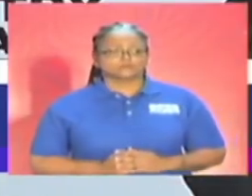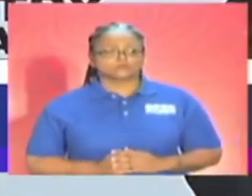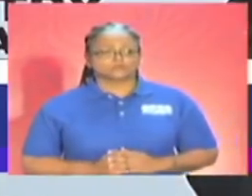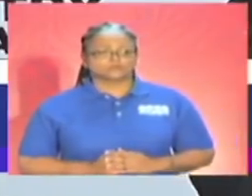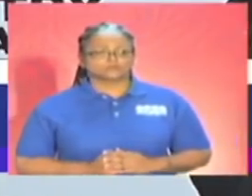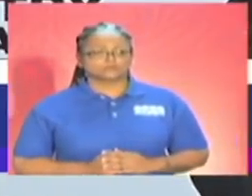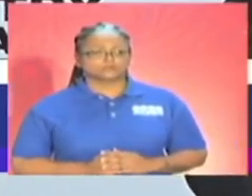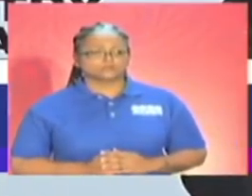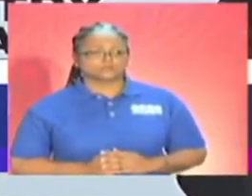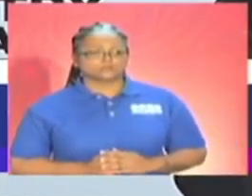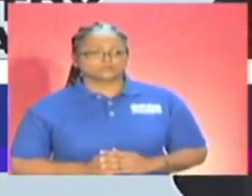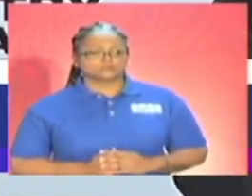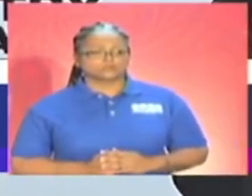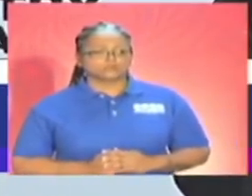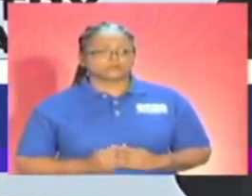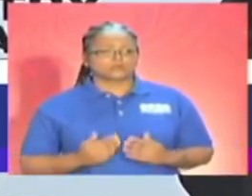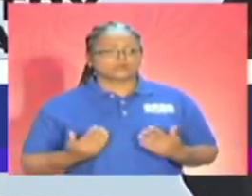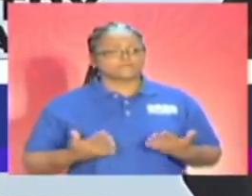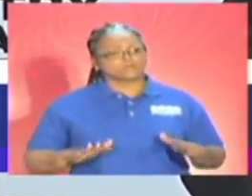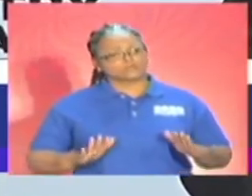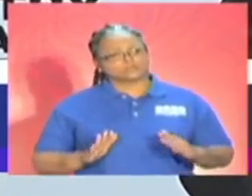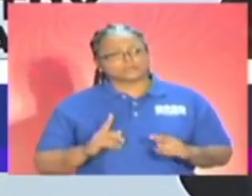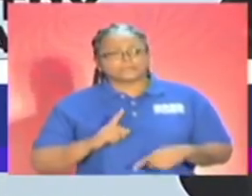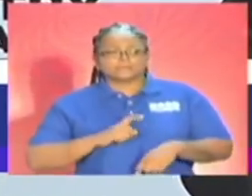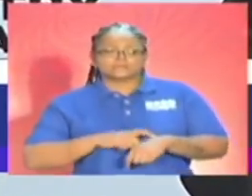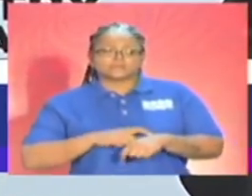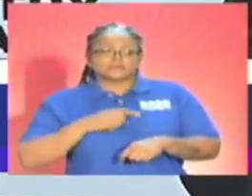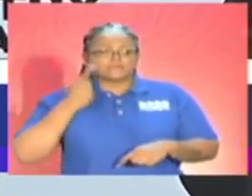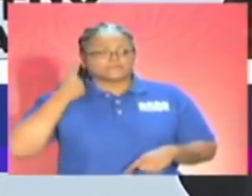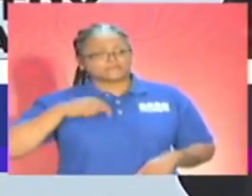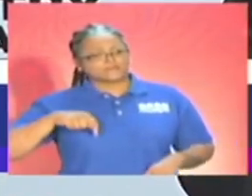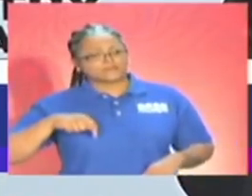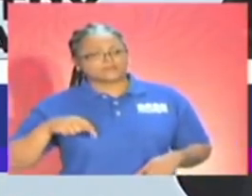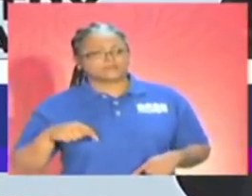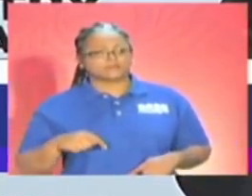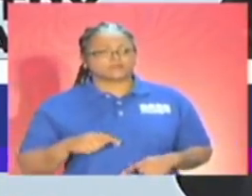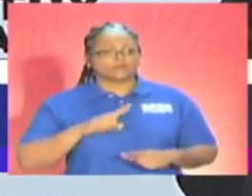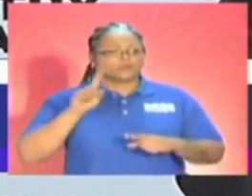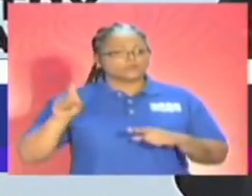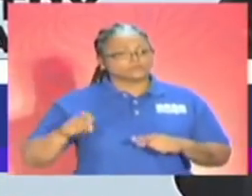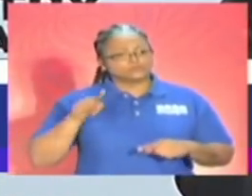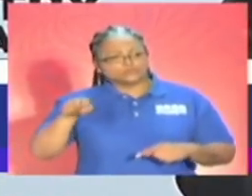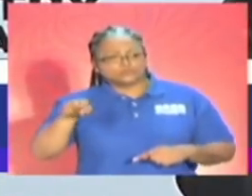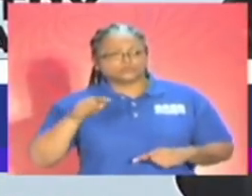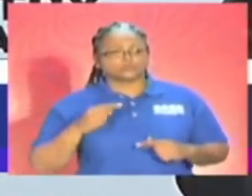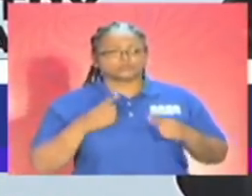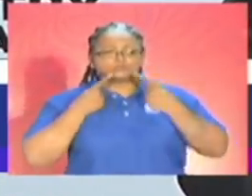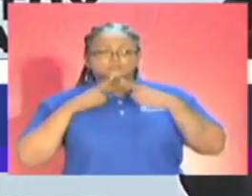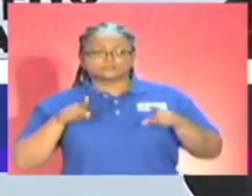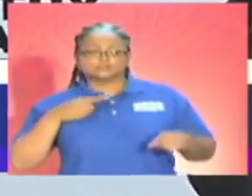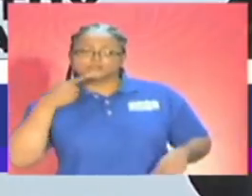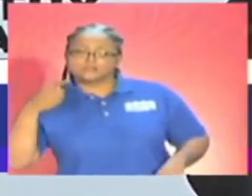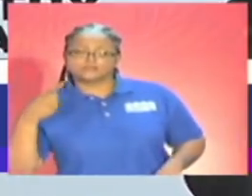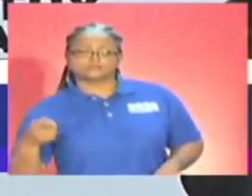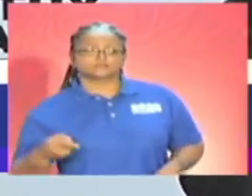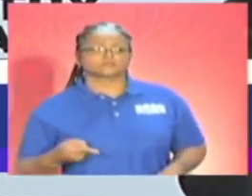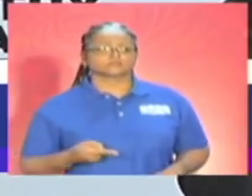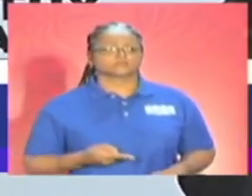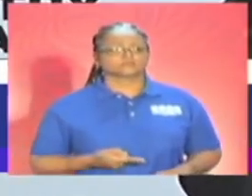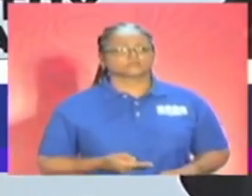Well, that was all the time we had for this episode of You Speak. And we certainly thank the public